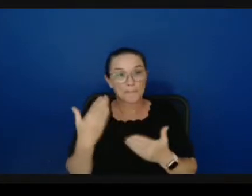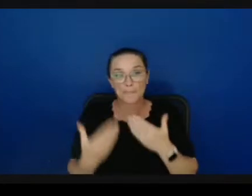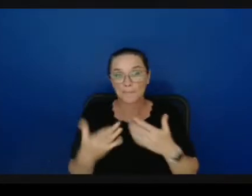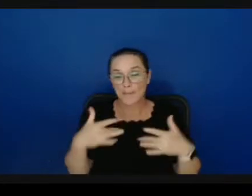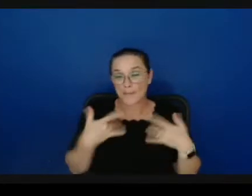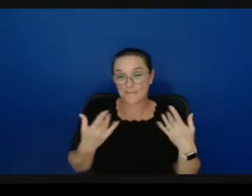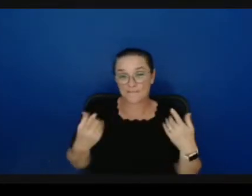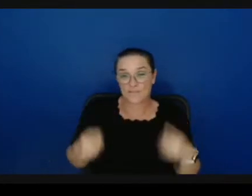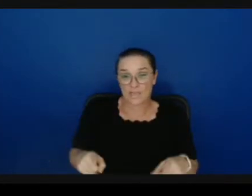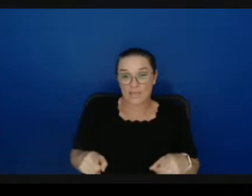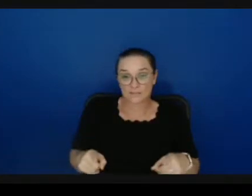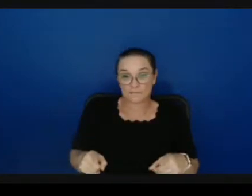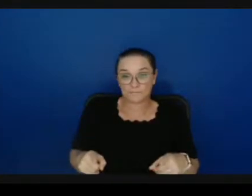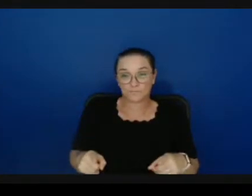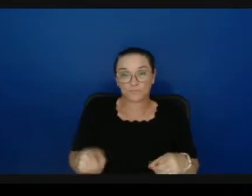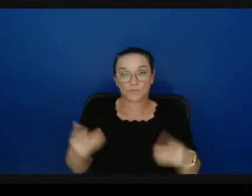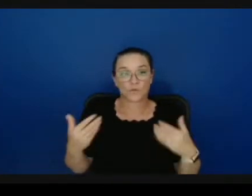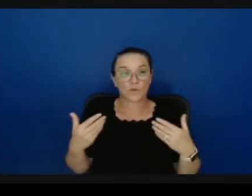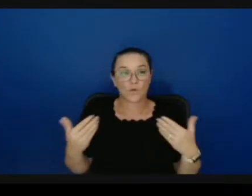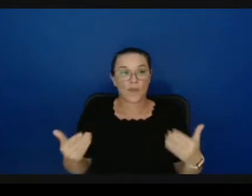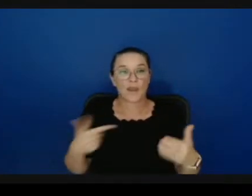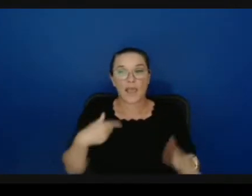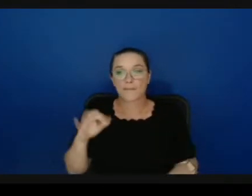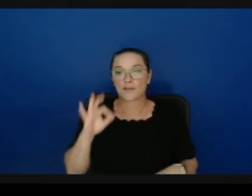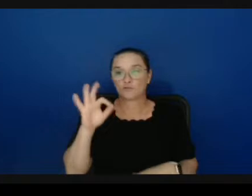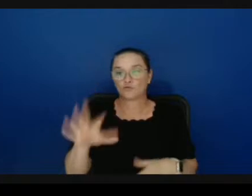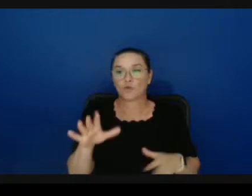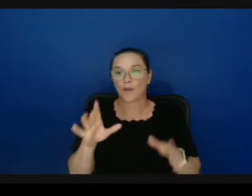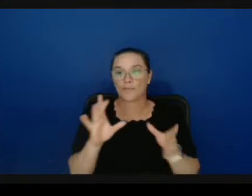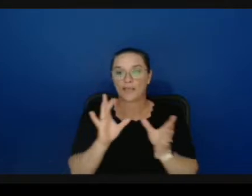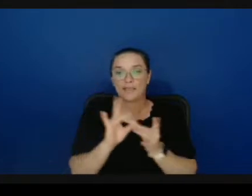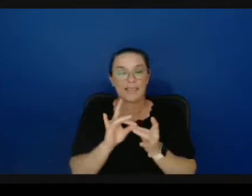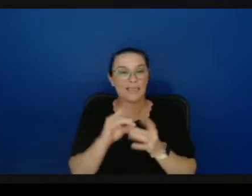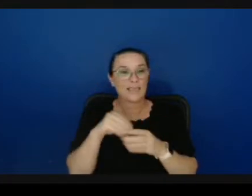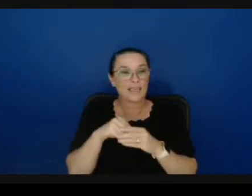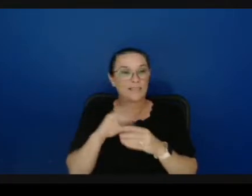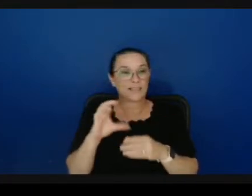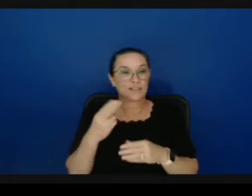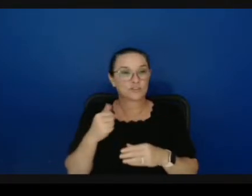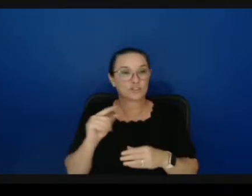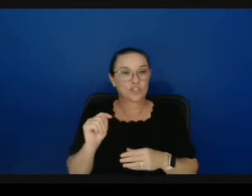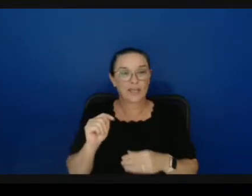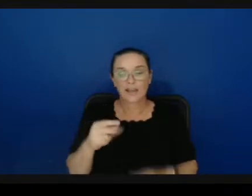we do, go ahead. I'm going to drop this link in the chat here. It is